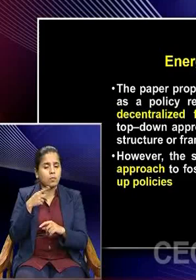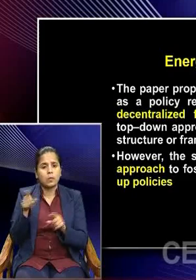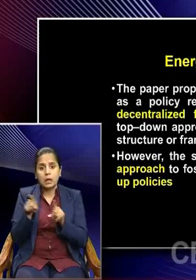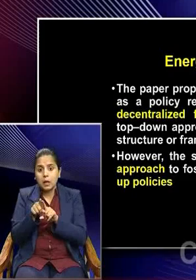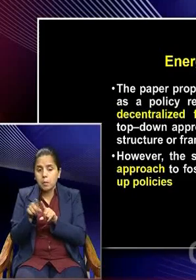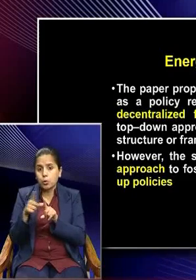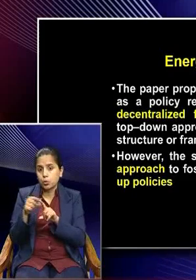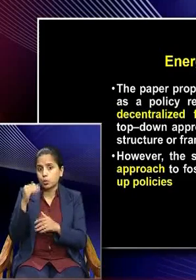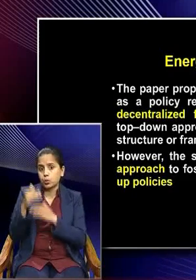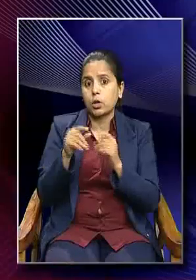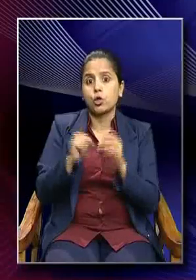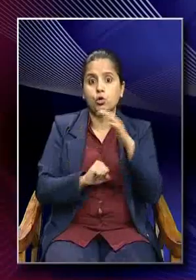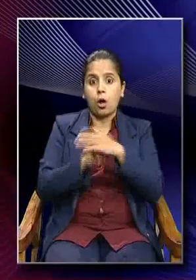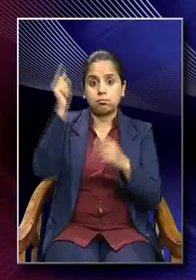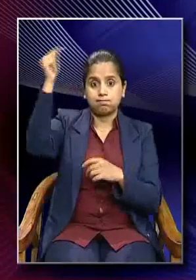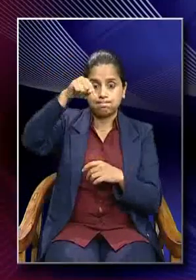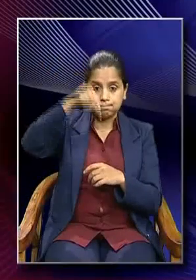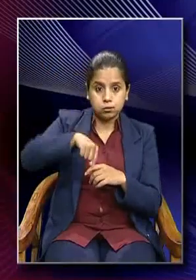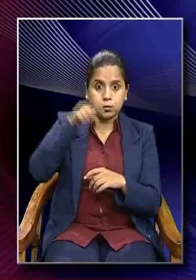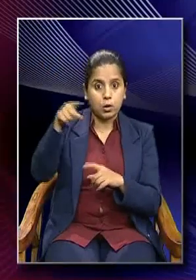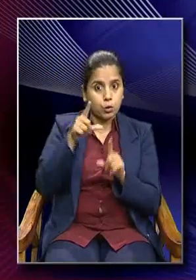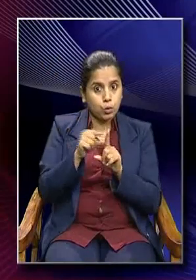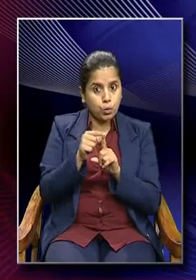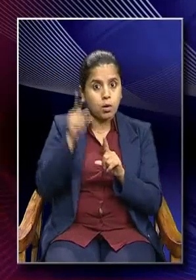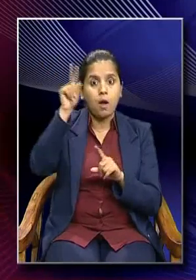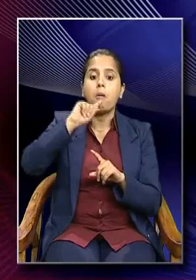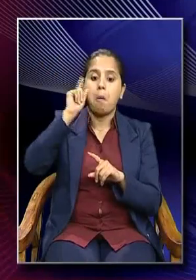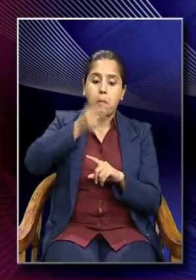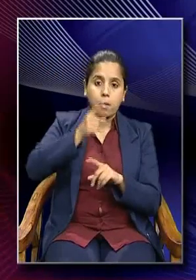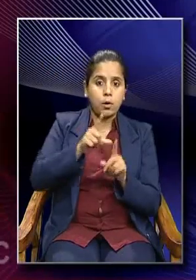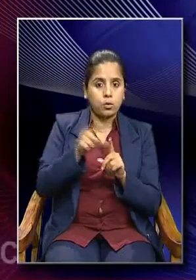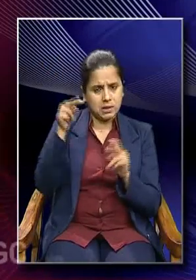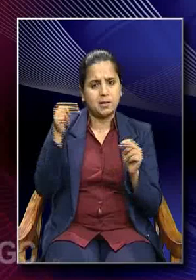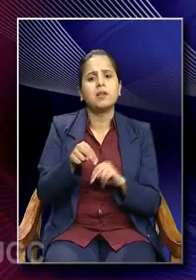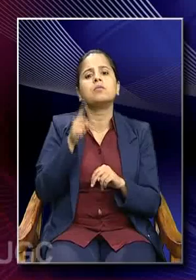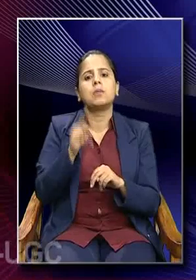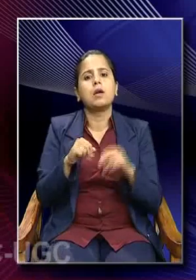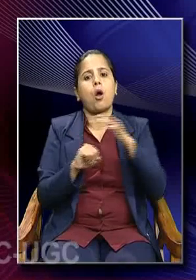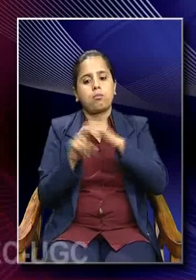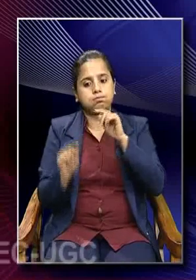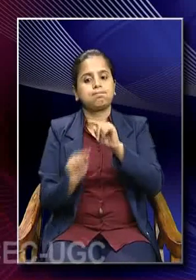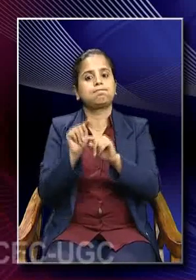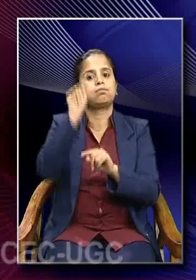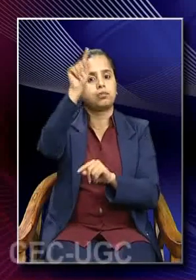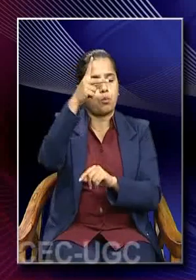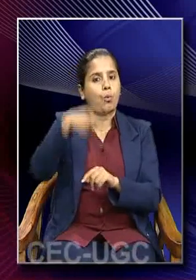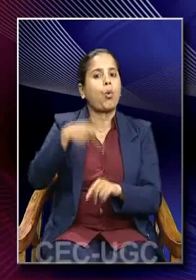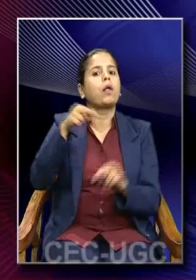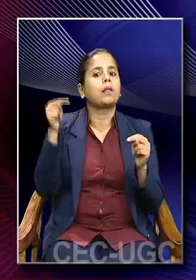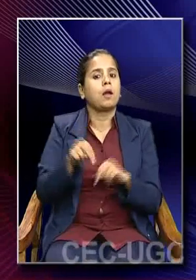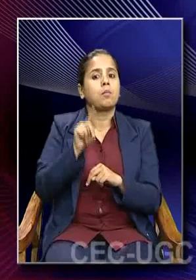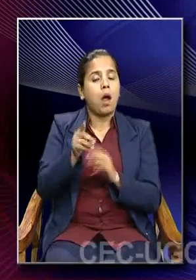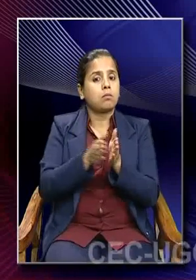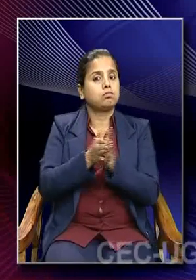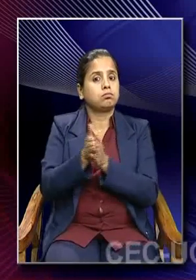corresponding top-down approach. Top-down approach is actually needed along with the bottom-up approach, but the motivation should